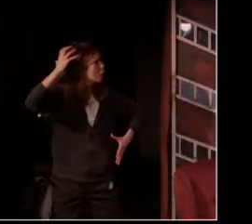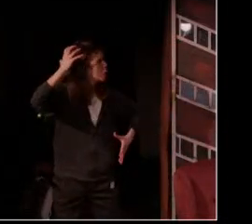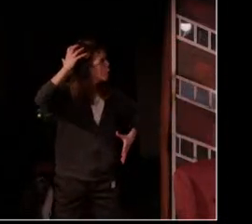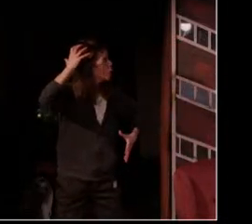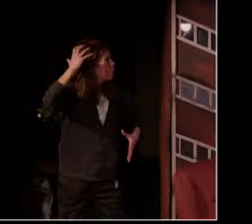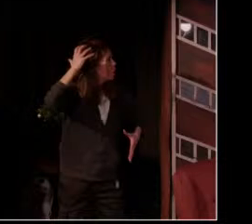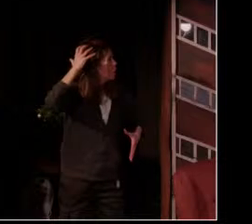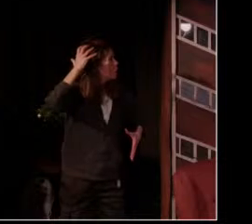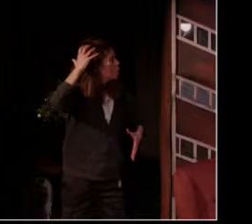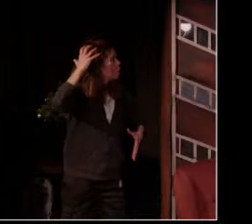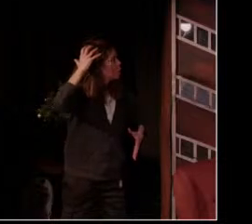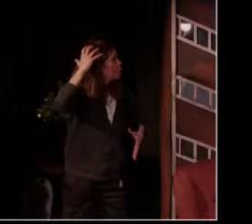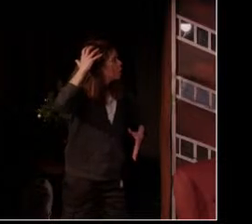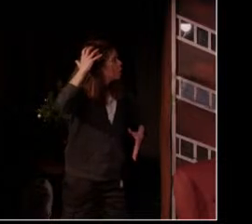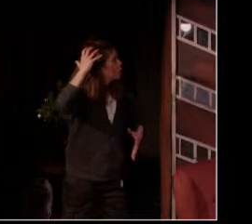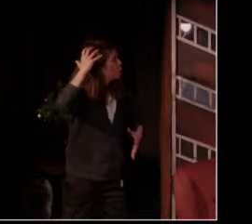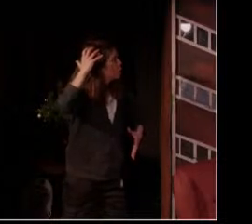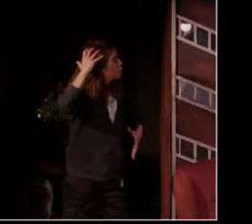Oh.